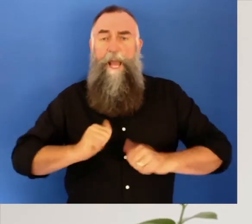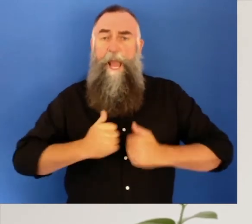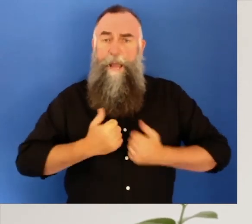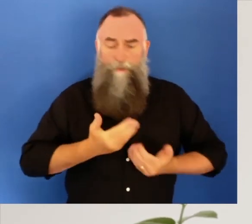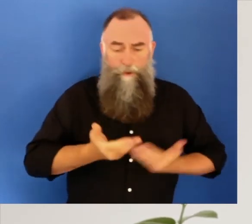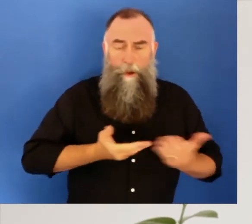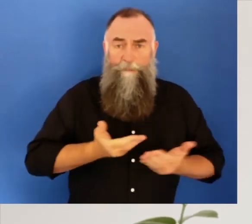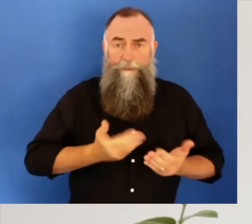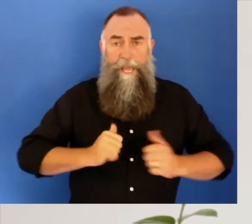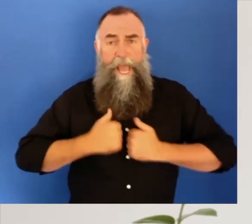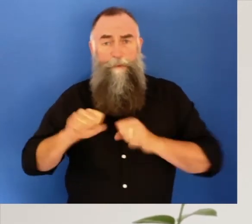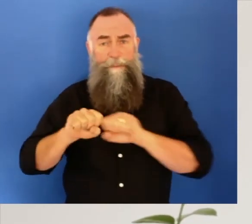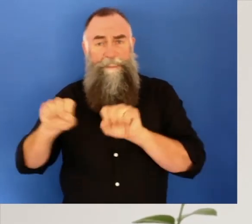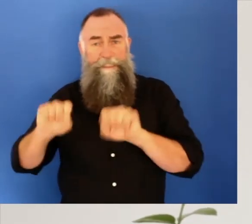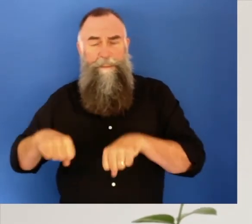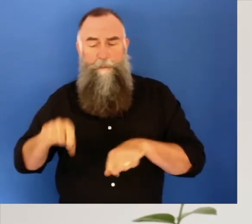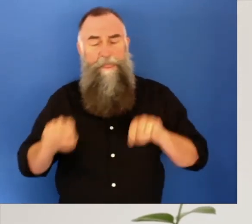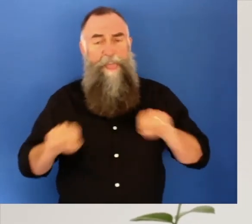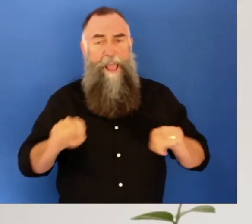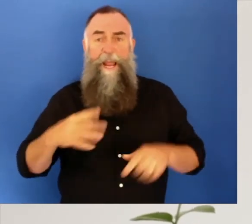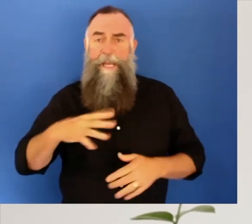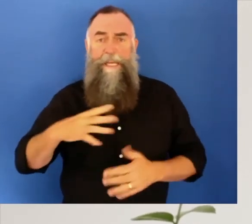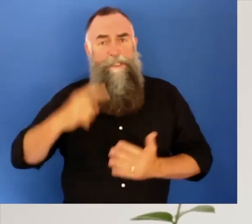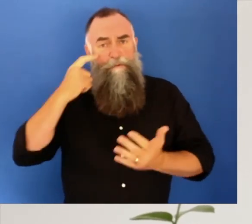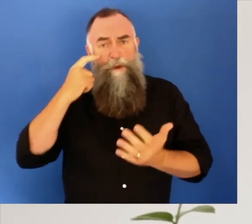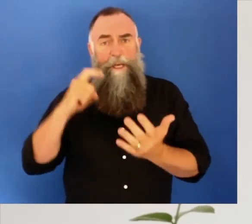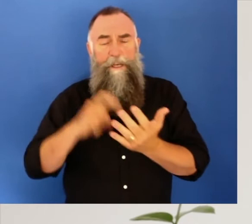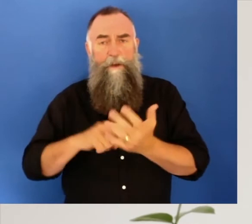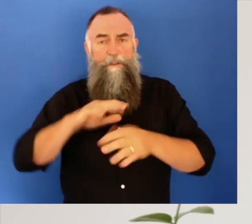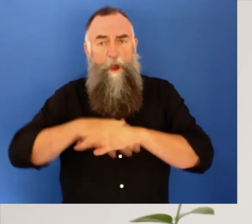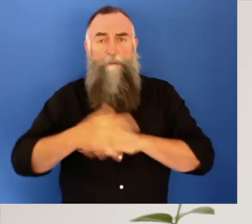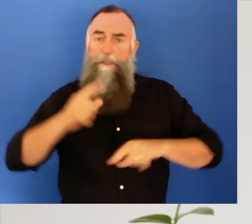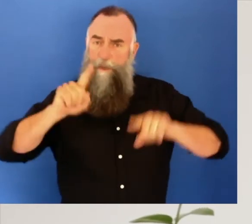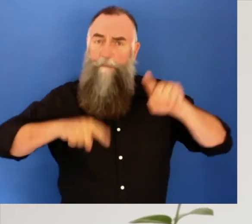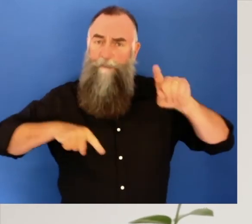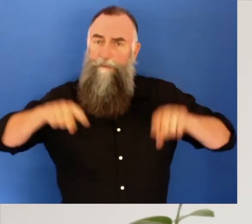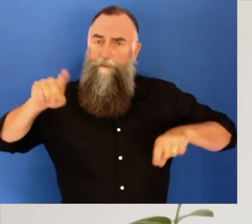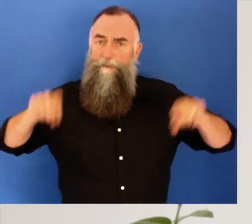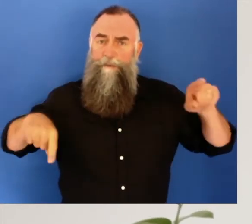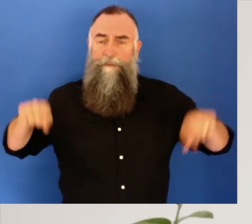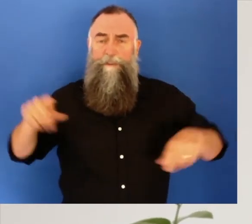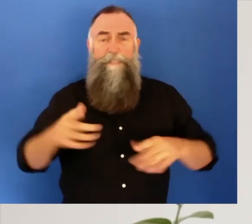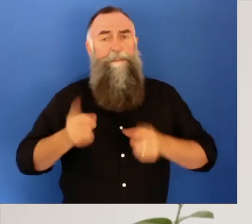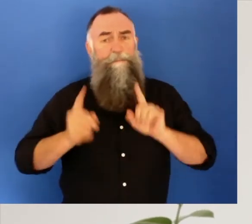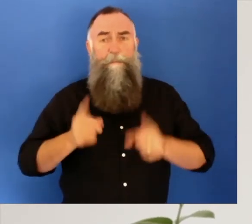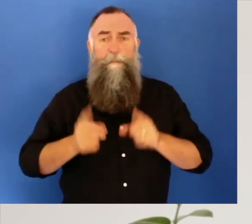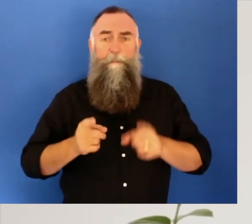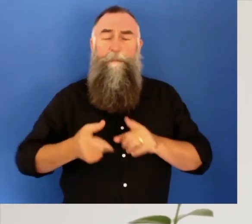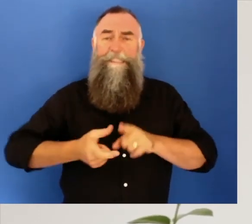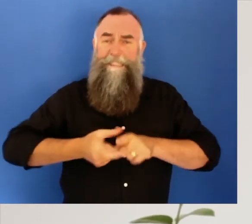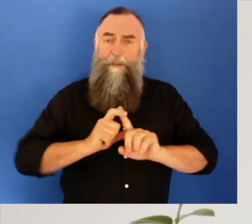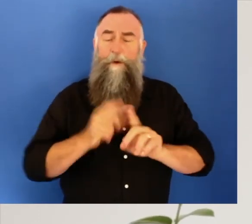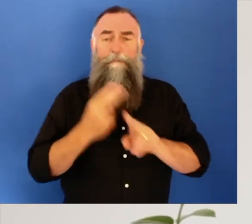years. Our services and systems need to recognize and respond to the diverse